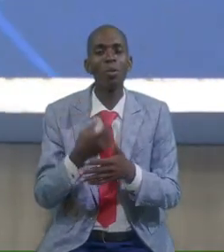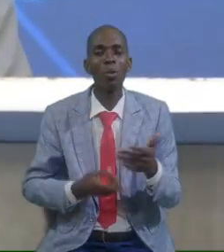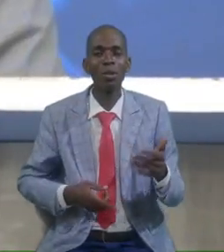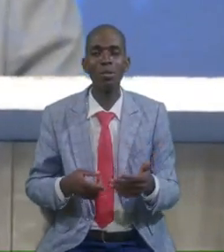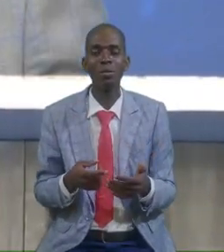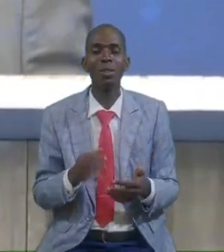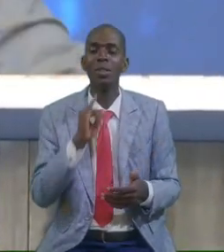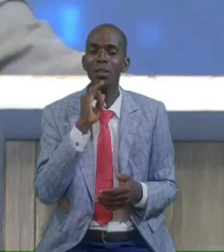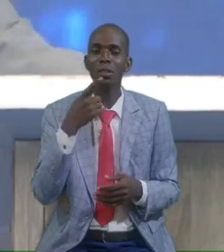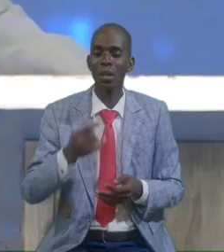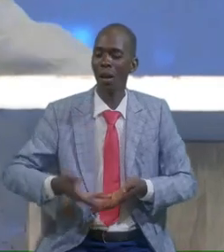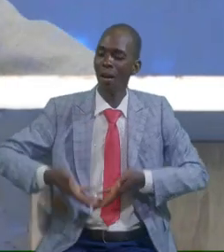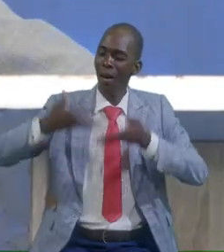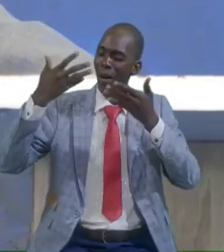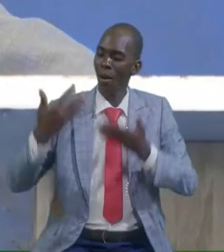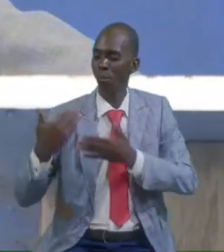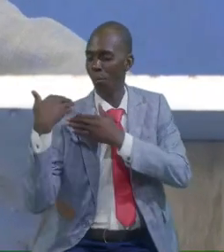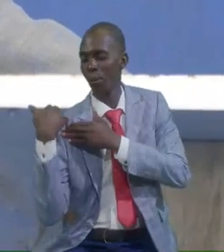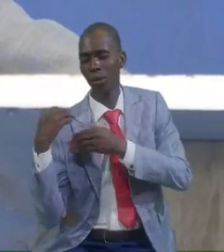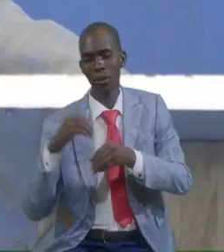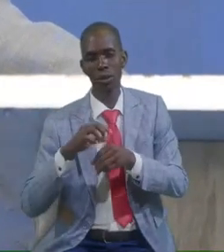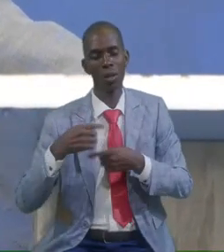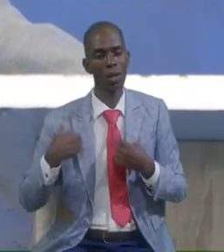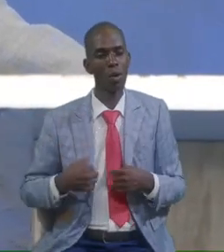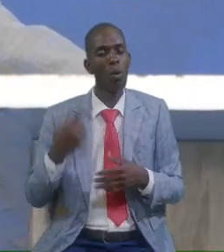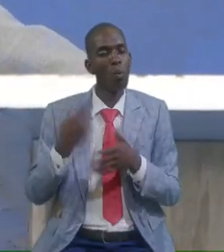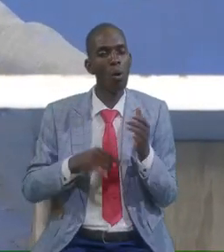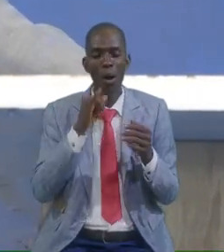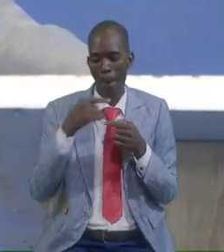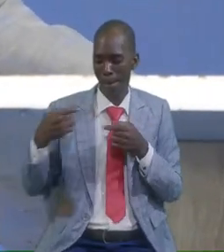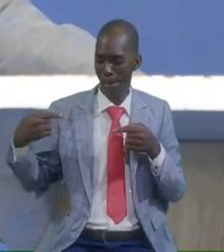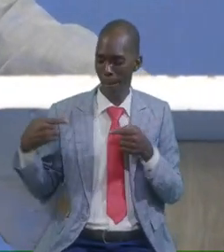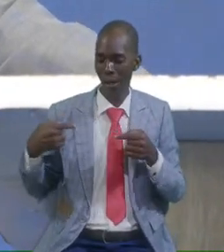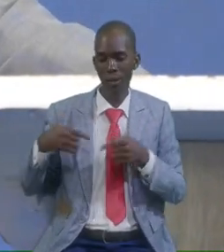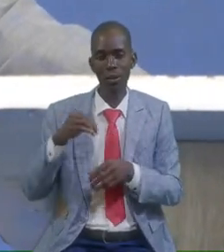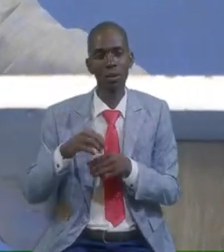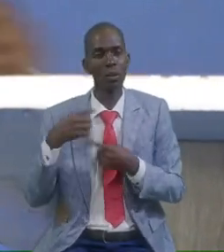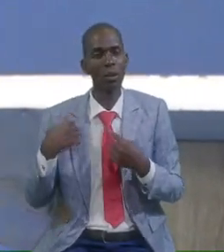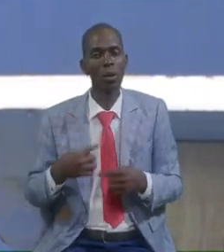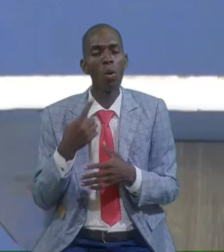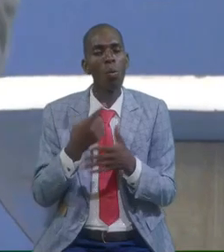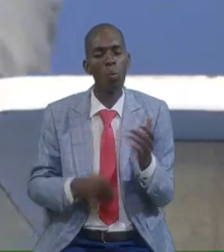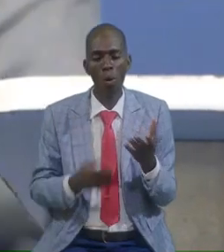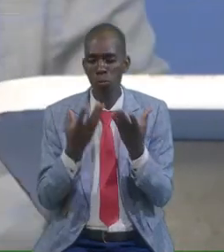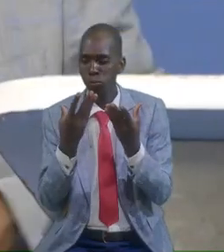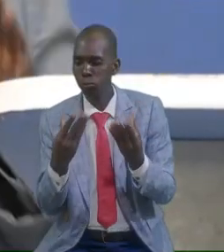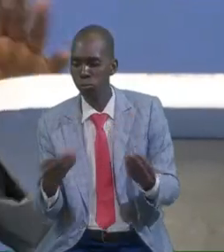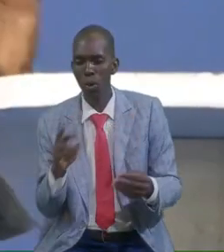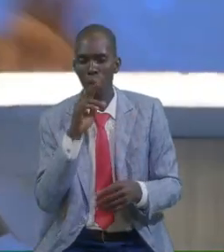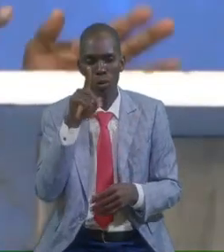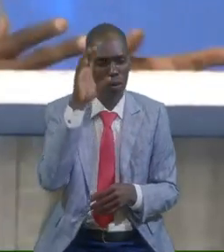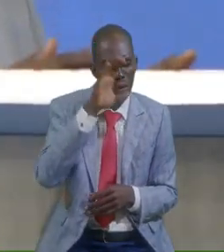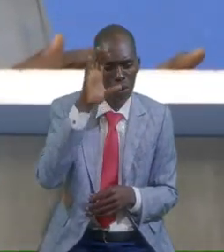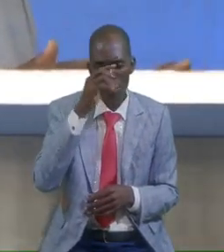your heart? What's the pain you bear? What solution are you looking for? It says,